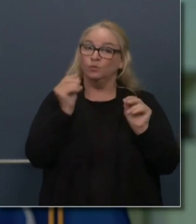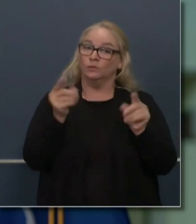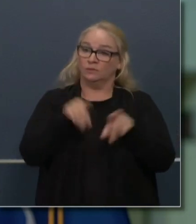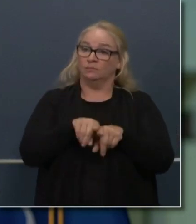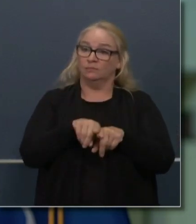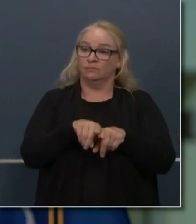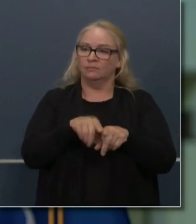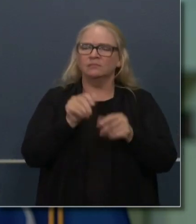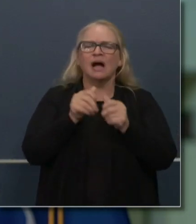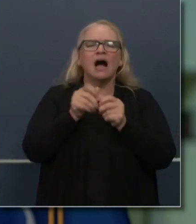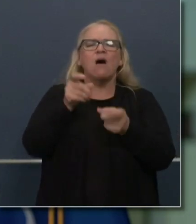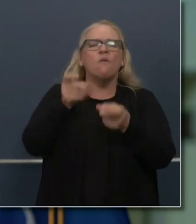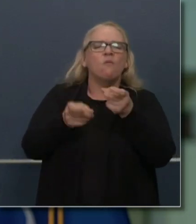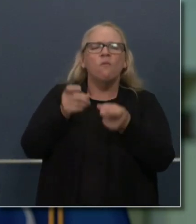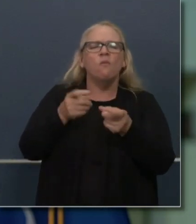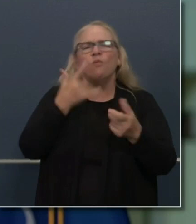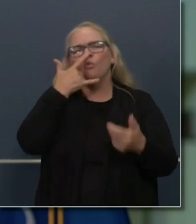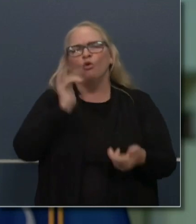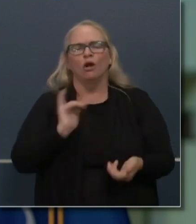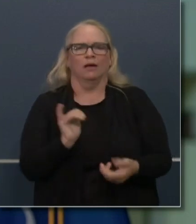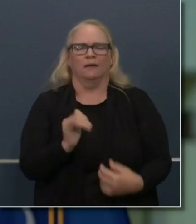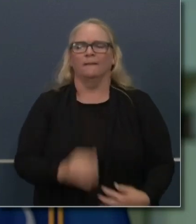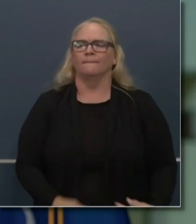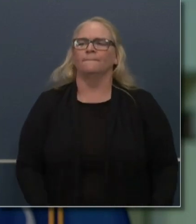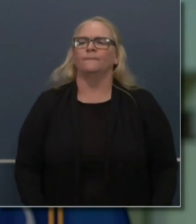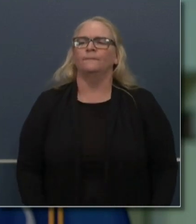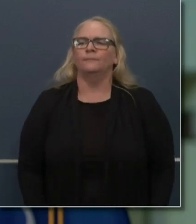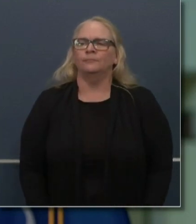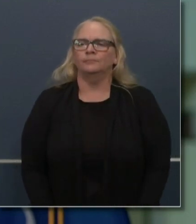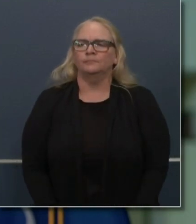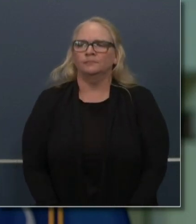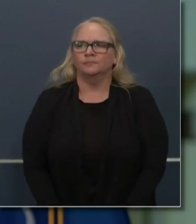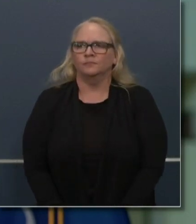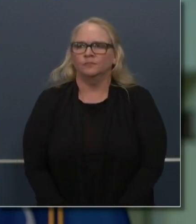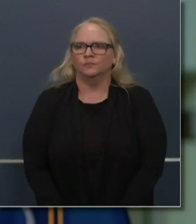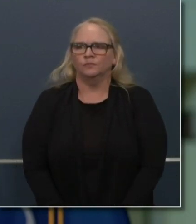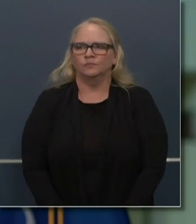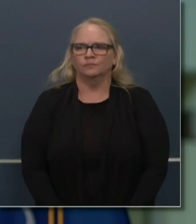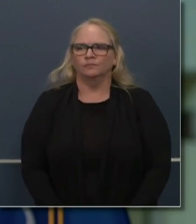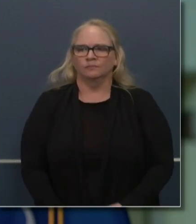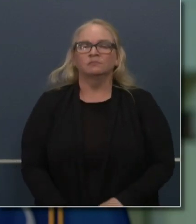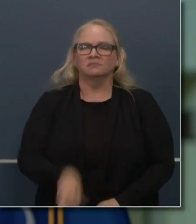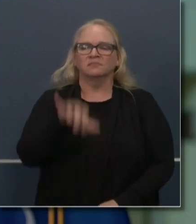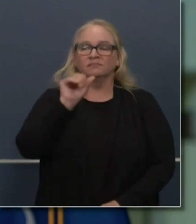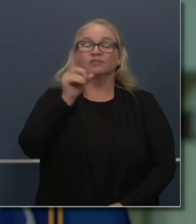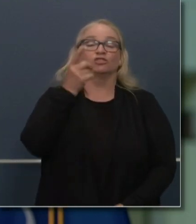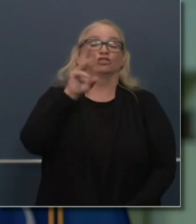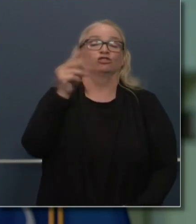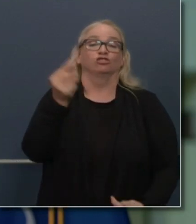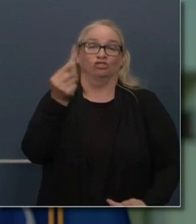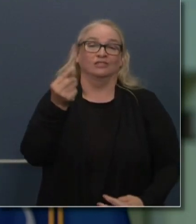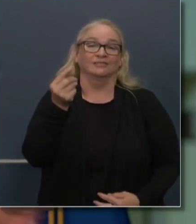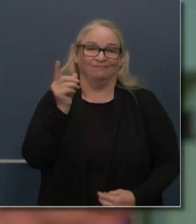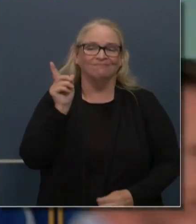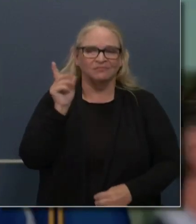is principally on the front lines of this issue and this question, so better get it directly from the